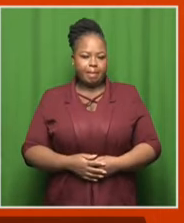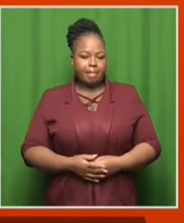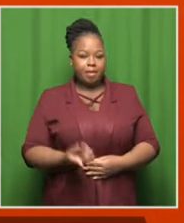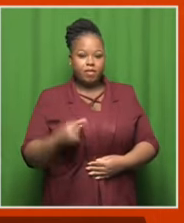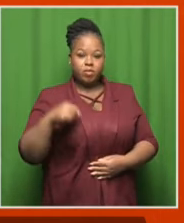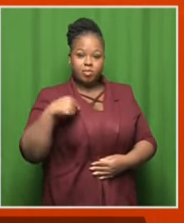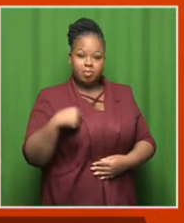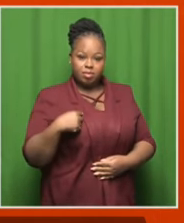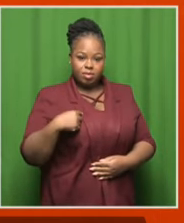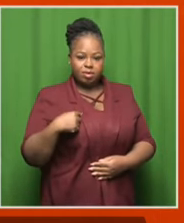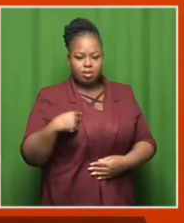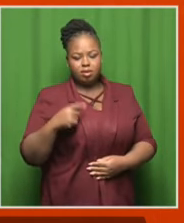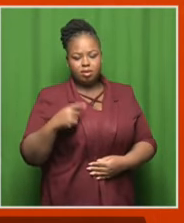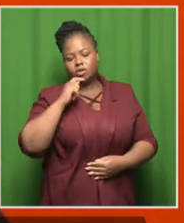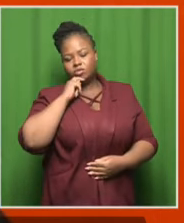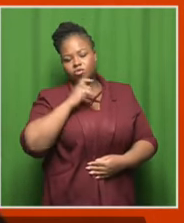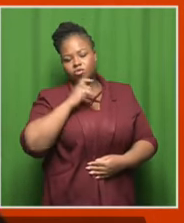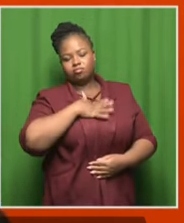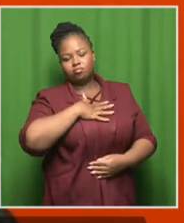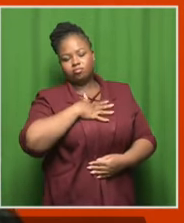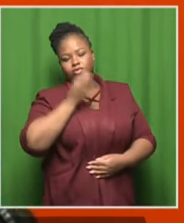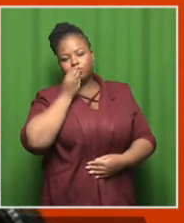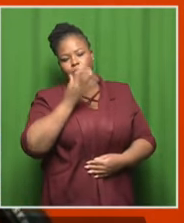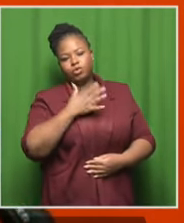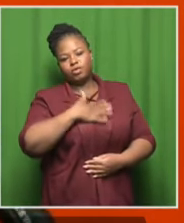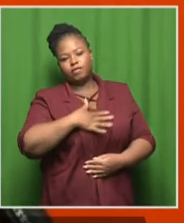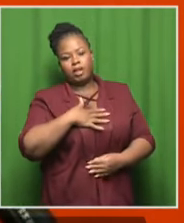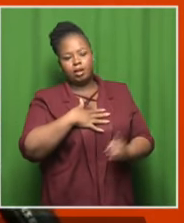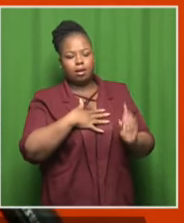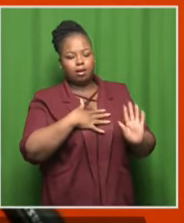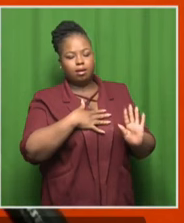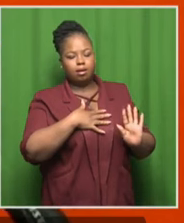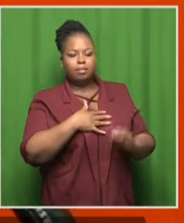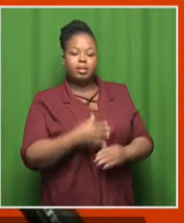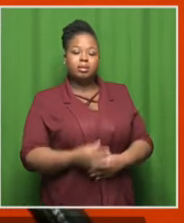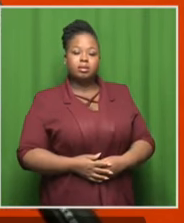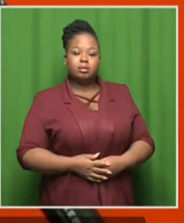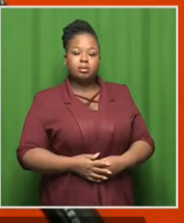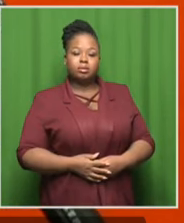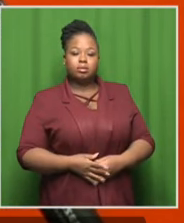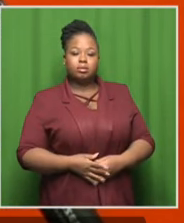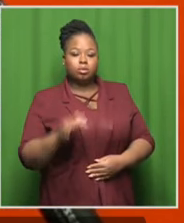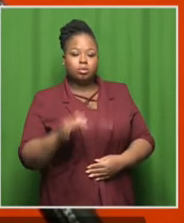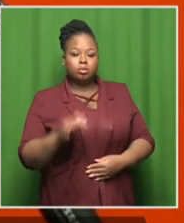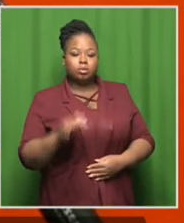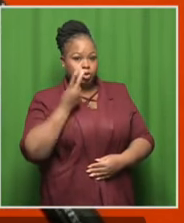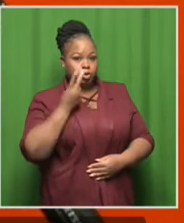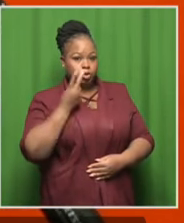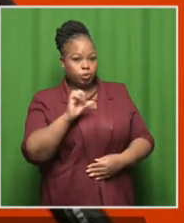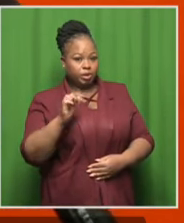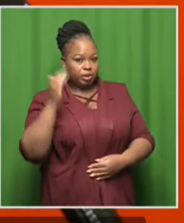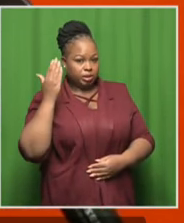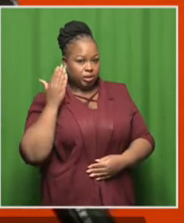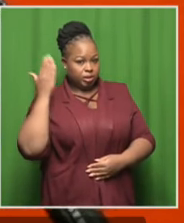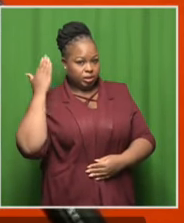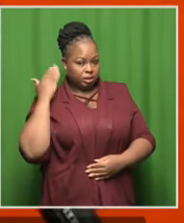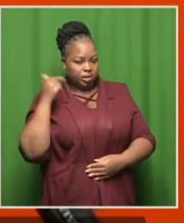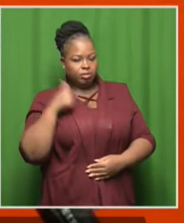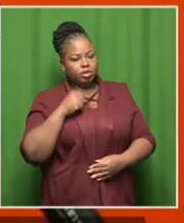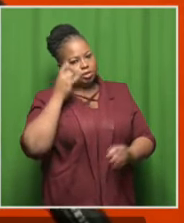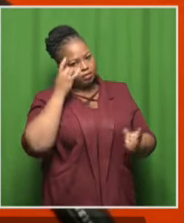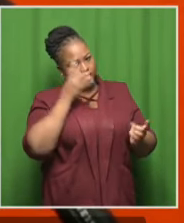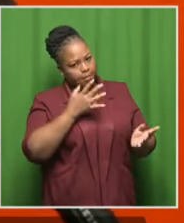me, it was an awesome feeling. I don't know for him, but we spoke about 2 weeks ago. Then I told him,